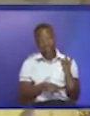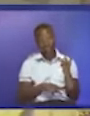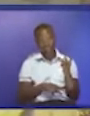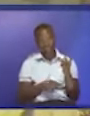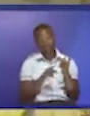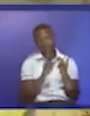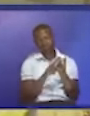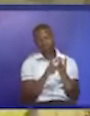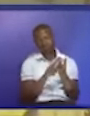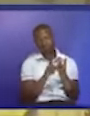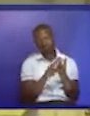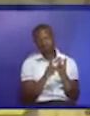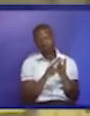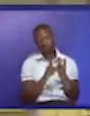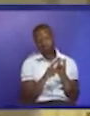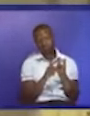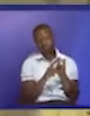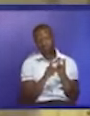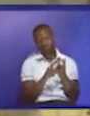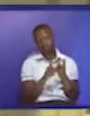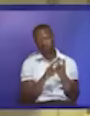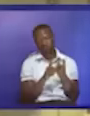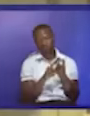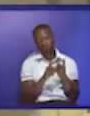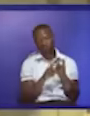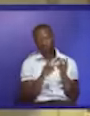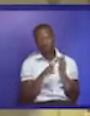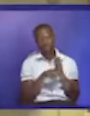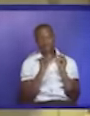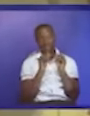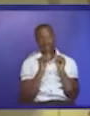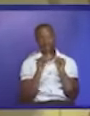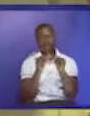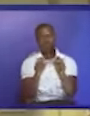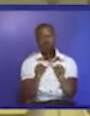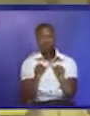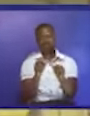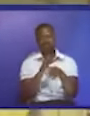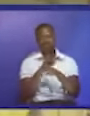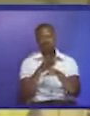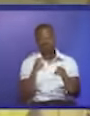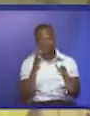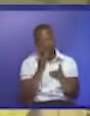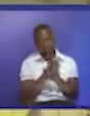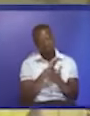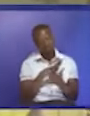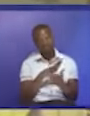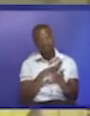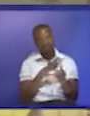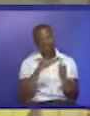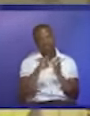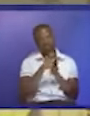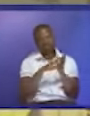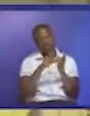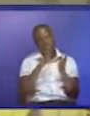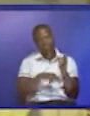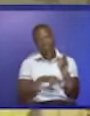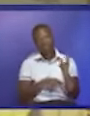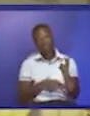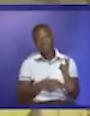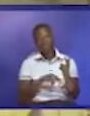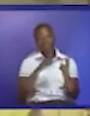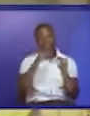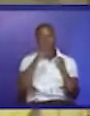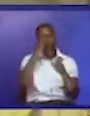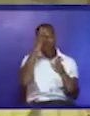you, and then I'll begin my teaching, wherever we stop, that is fine. Scripture number 2 is Romans